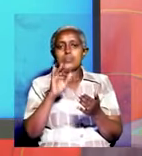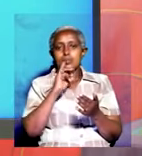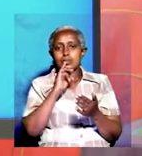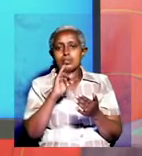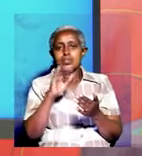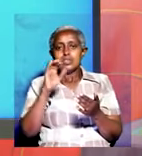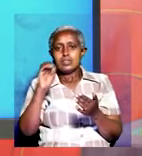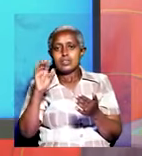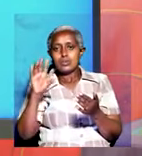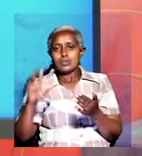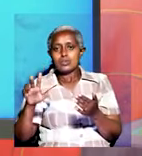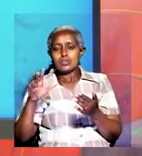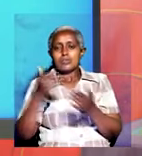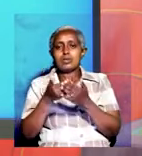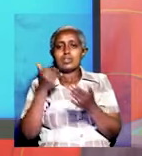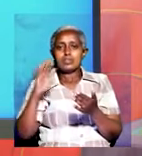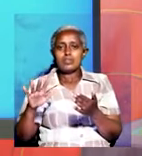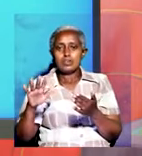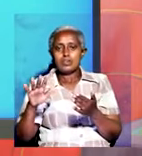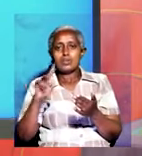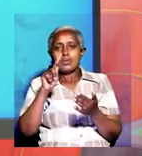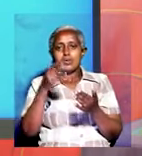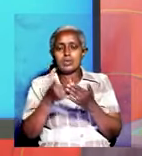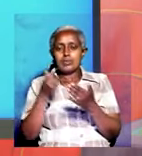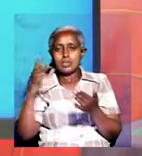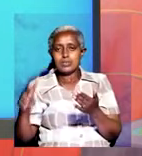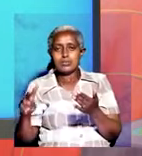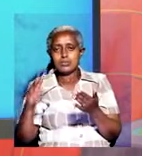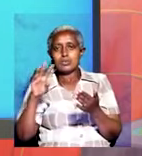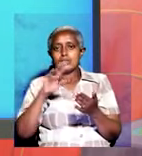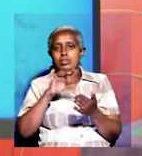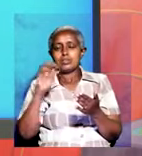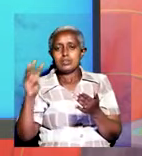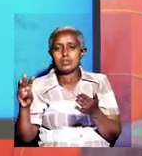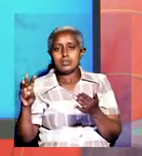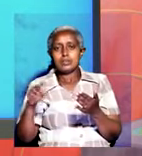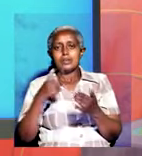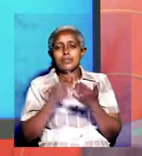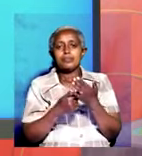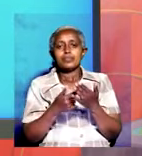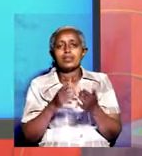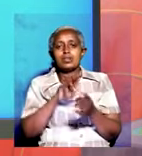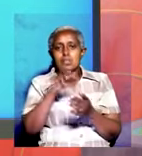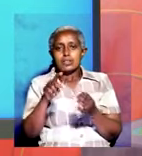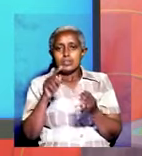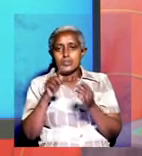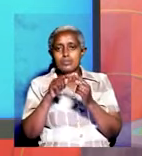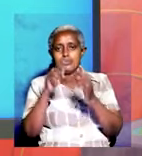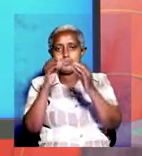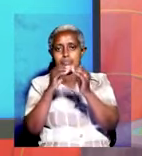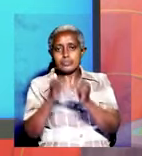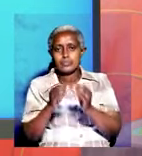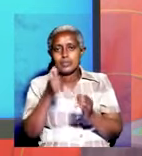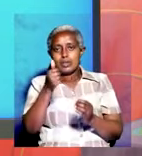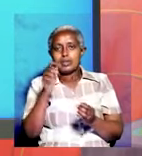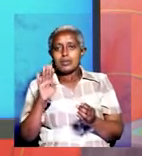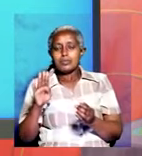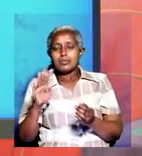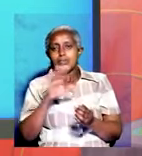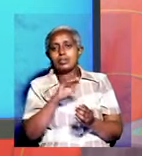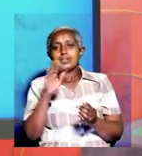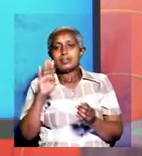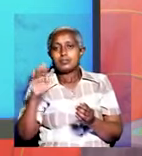this 0 3 minus 5 1 minus 2 and 6. Then you are asked to calculate AB